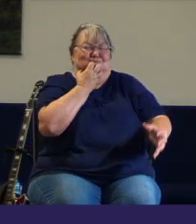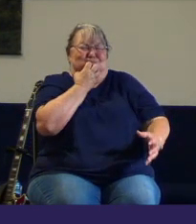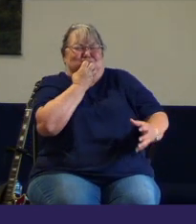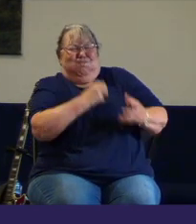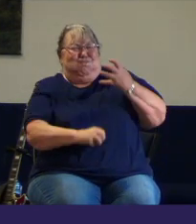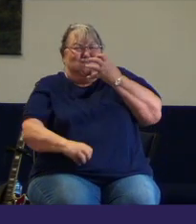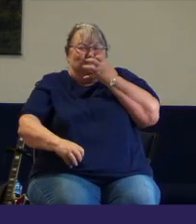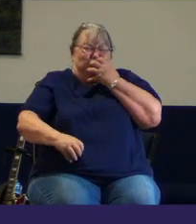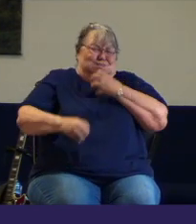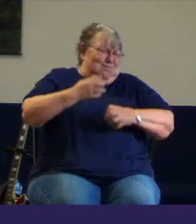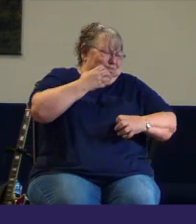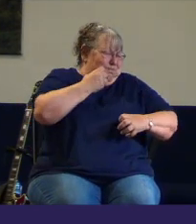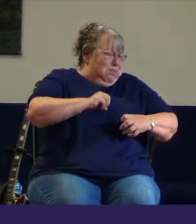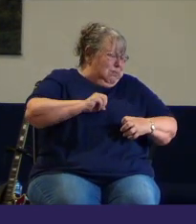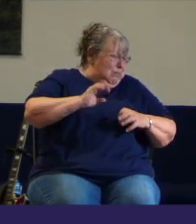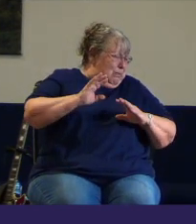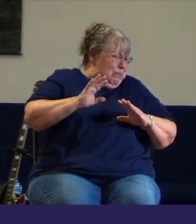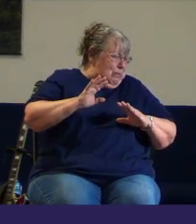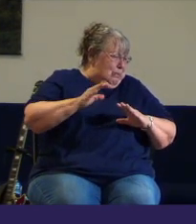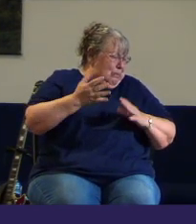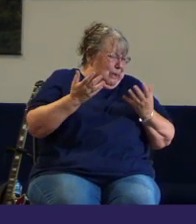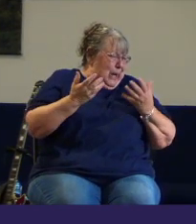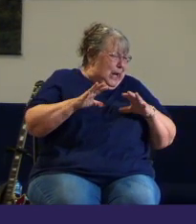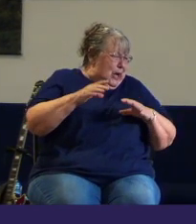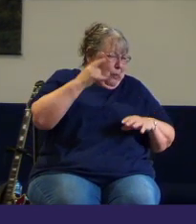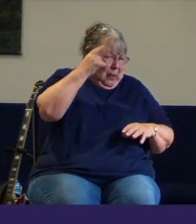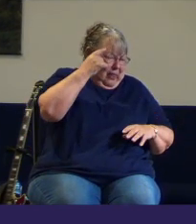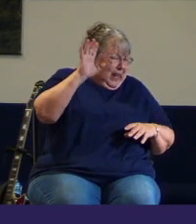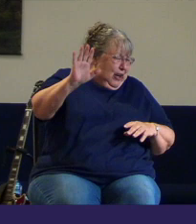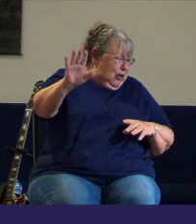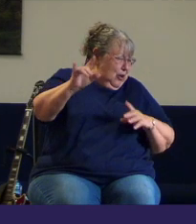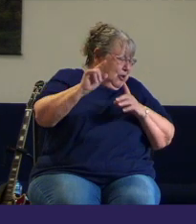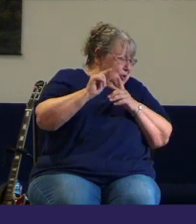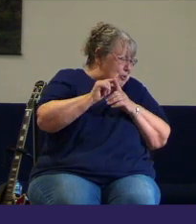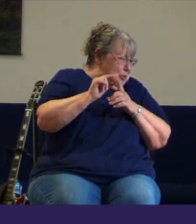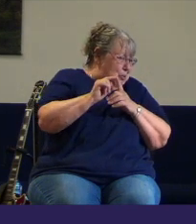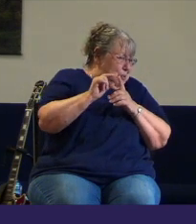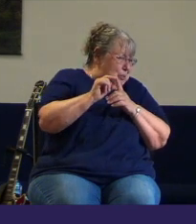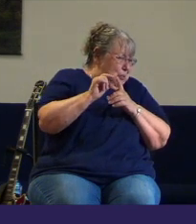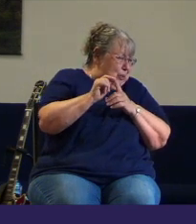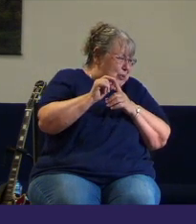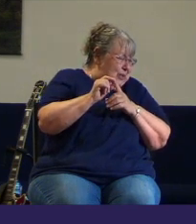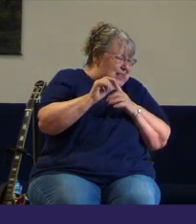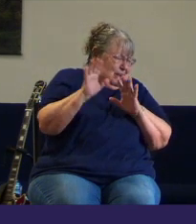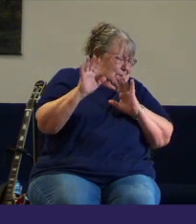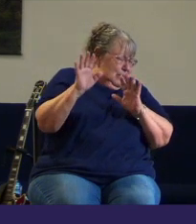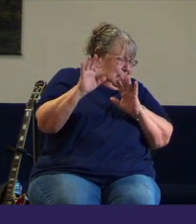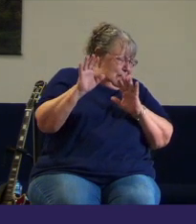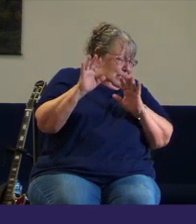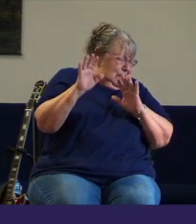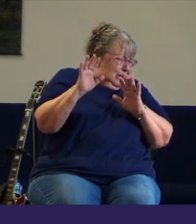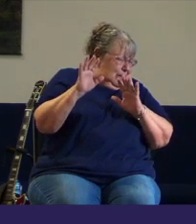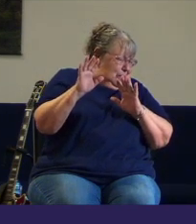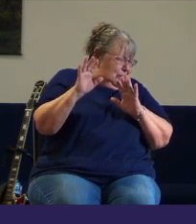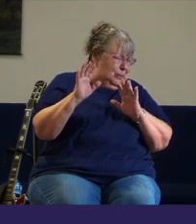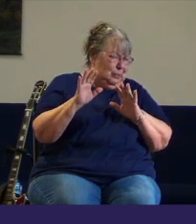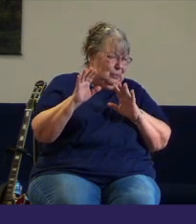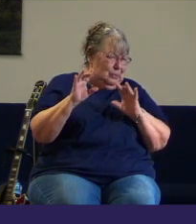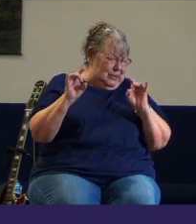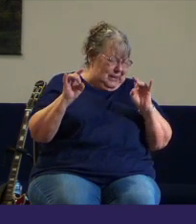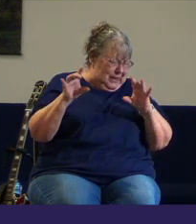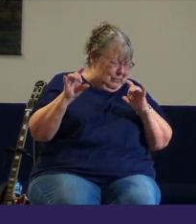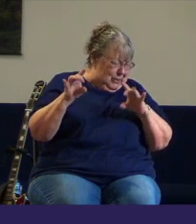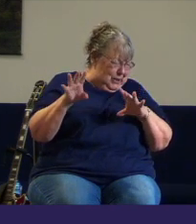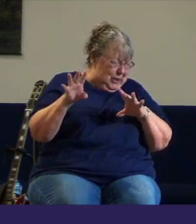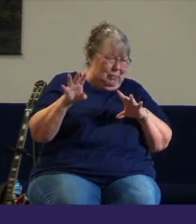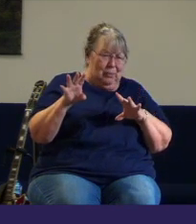And I don't even want to think of the words that she was saying. I rebuked those, even the words that she was saying,